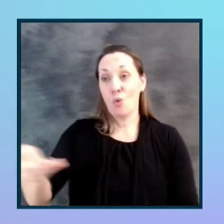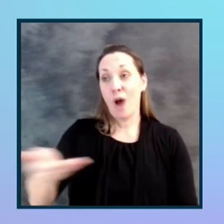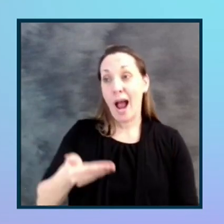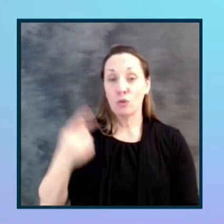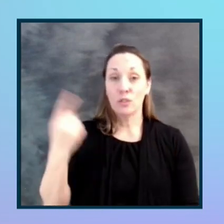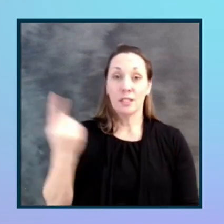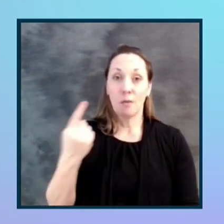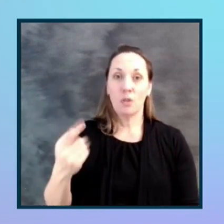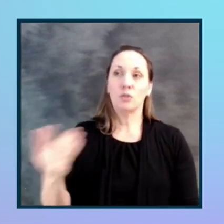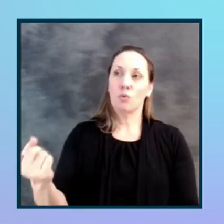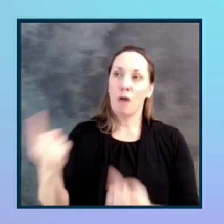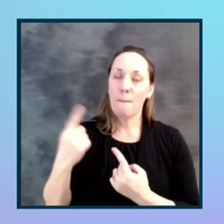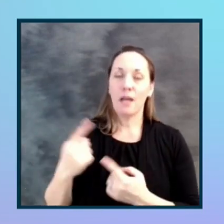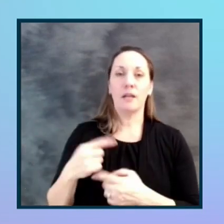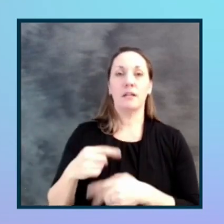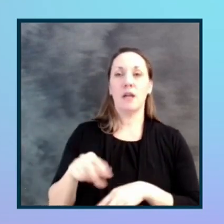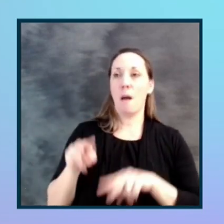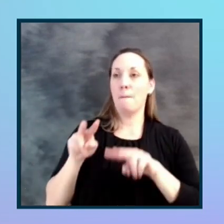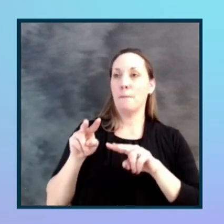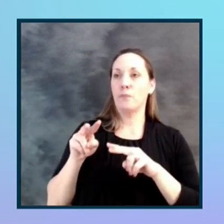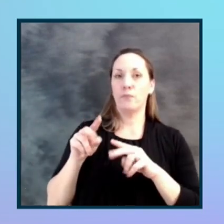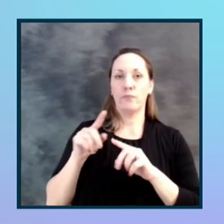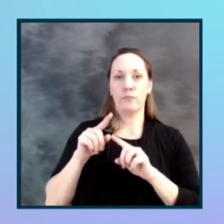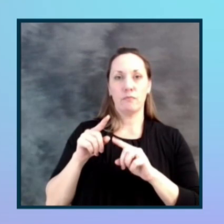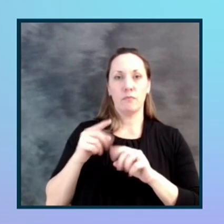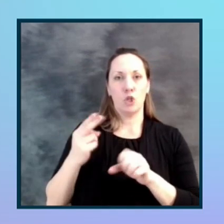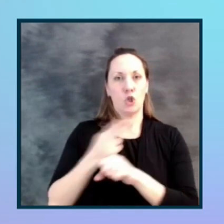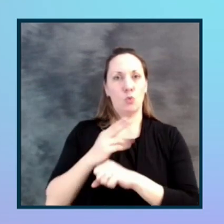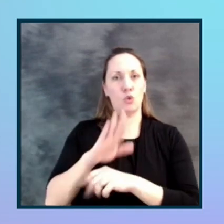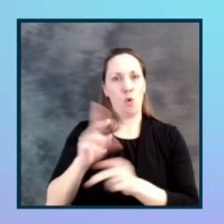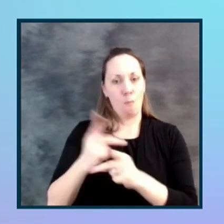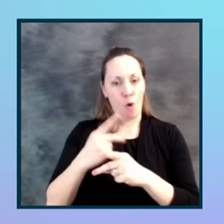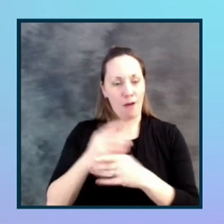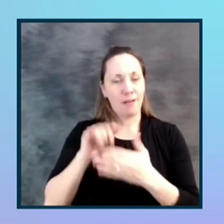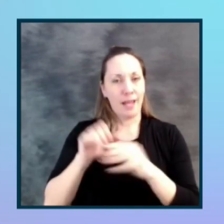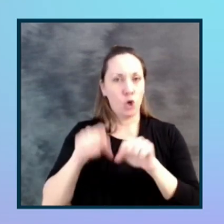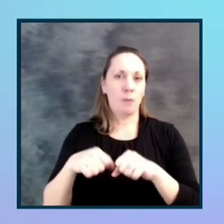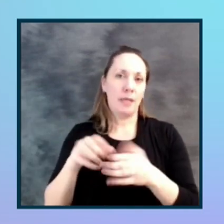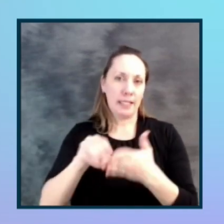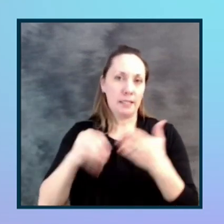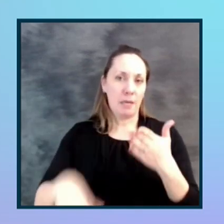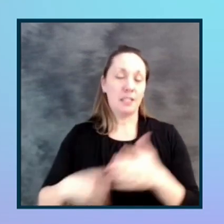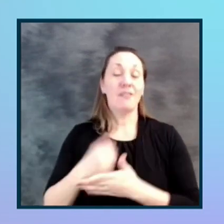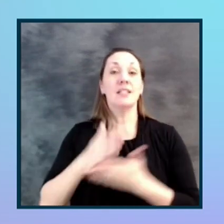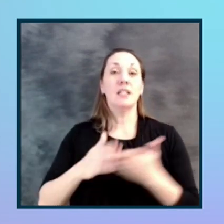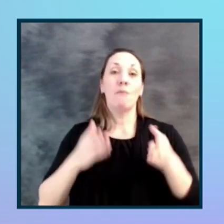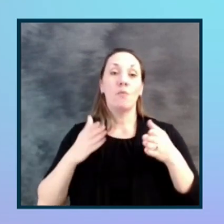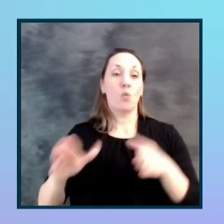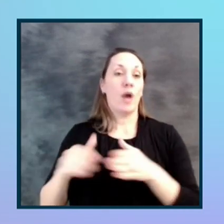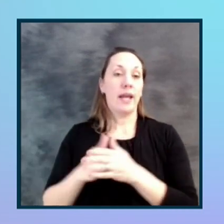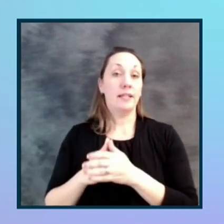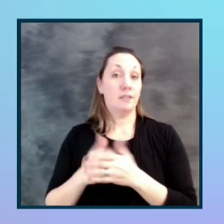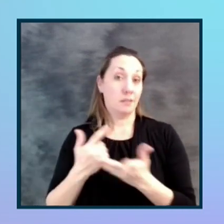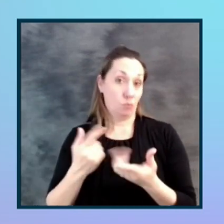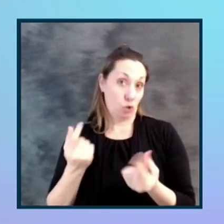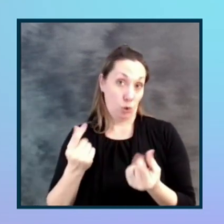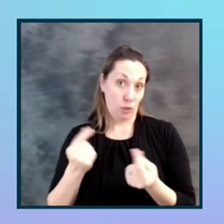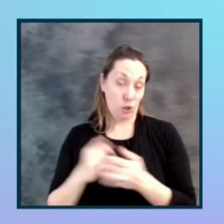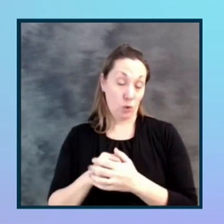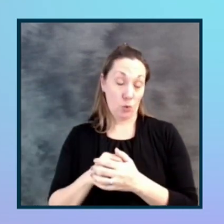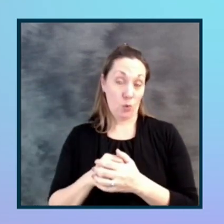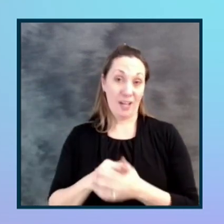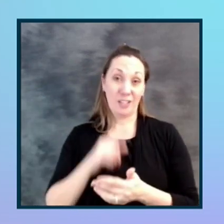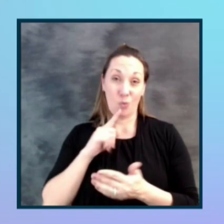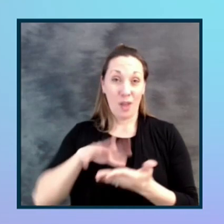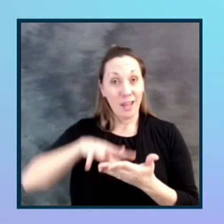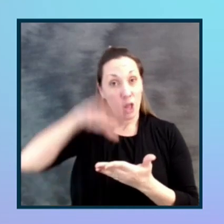to come in and audit your product, that could be pretty expensive. Some of the ways to go around that is to really learn